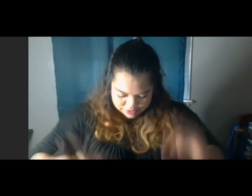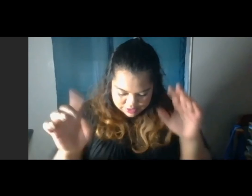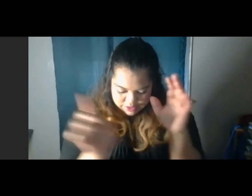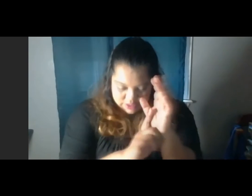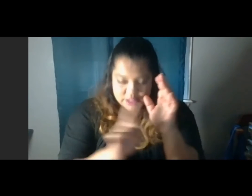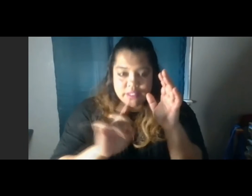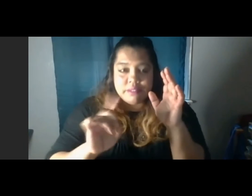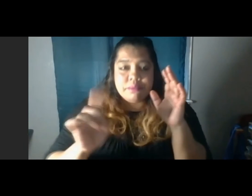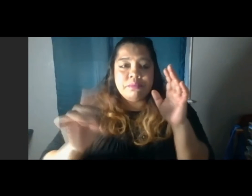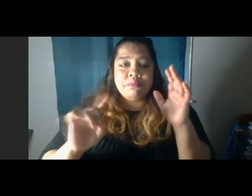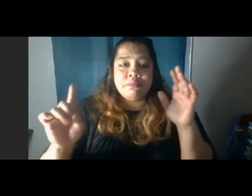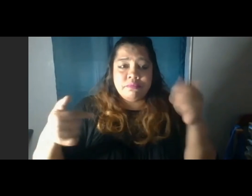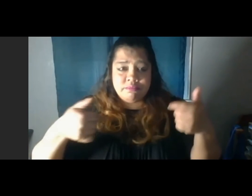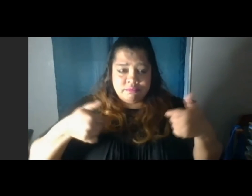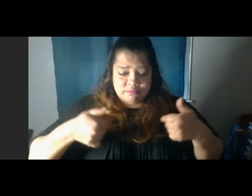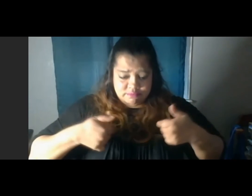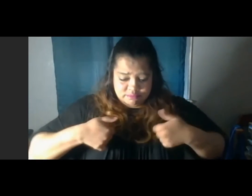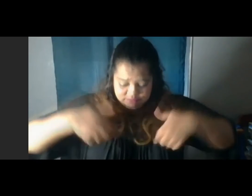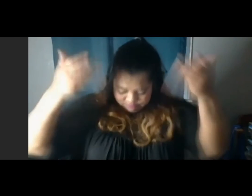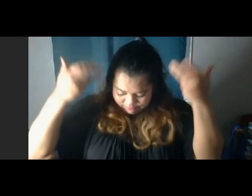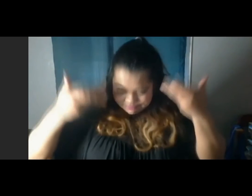I am enough.